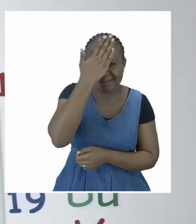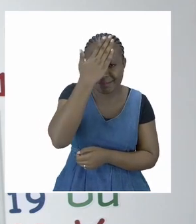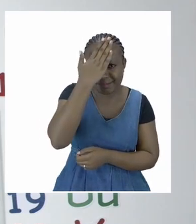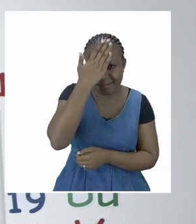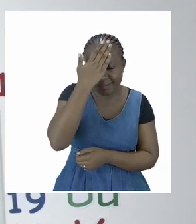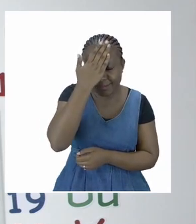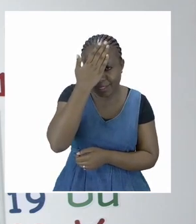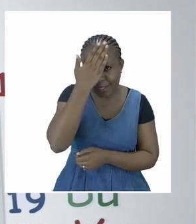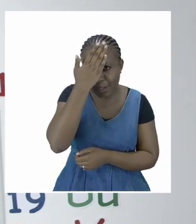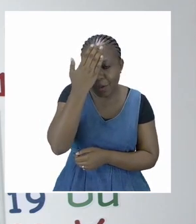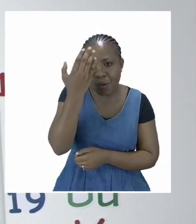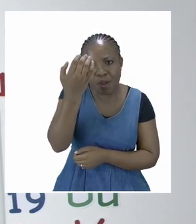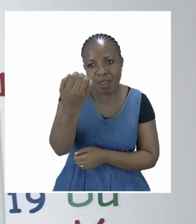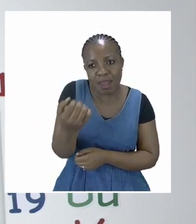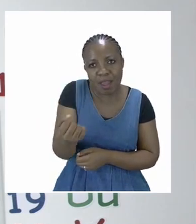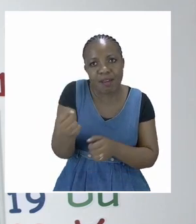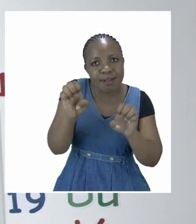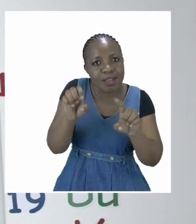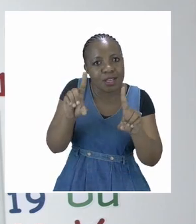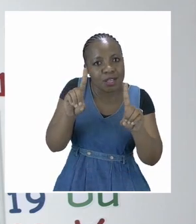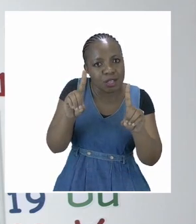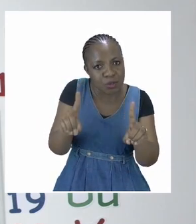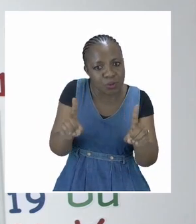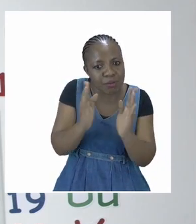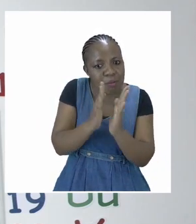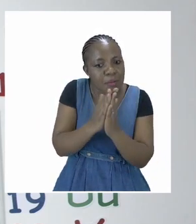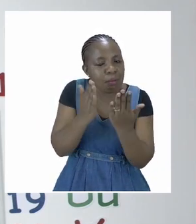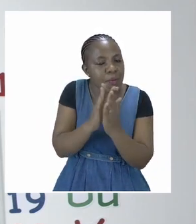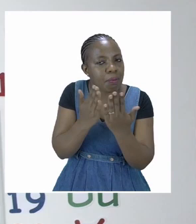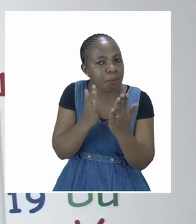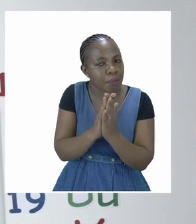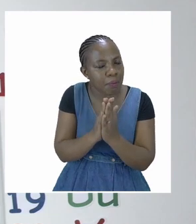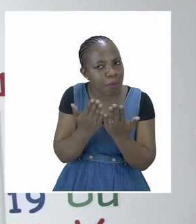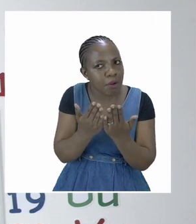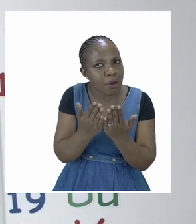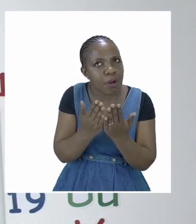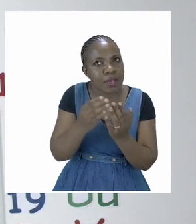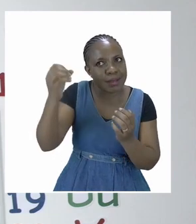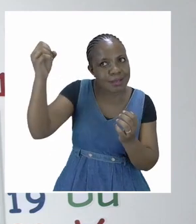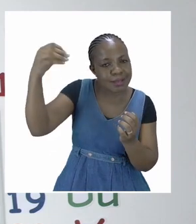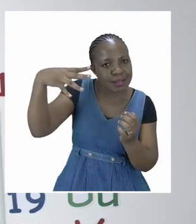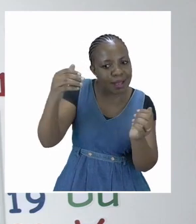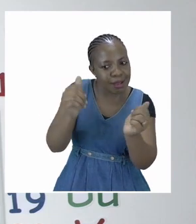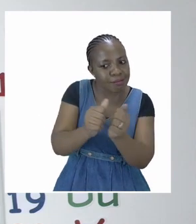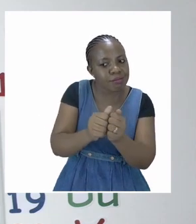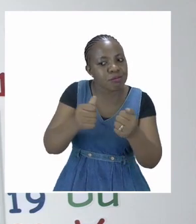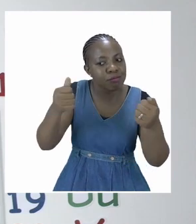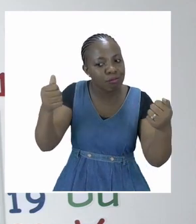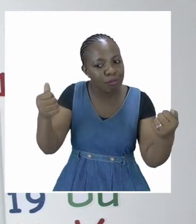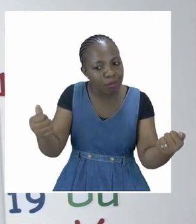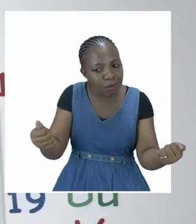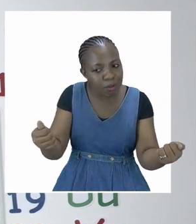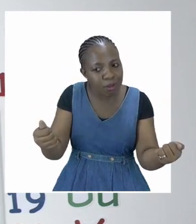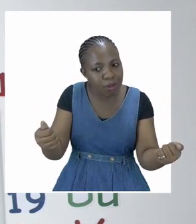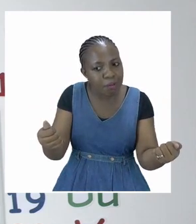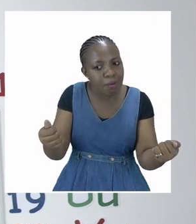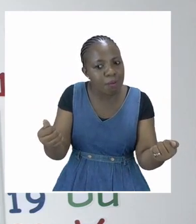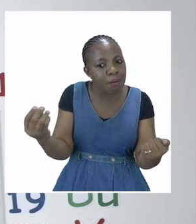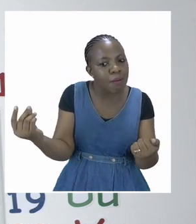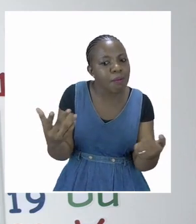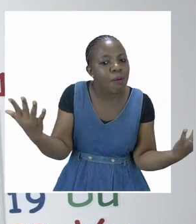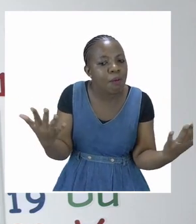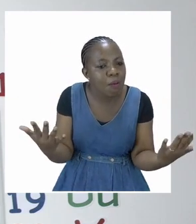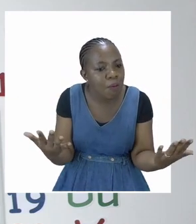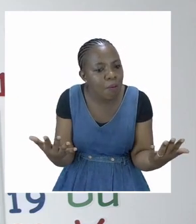booklet in our daily newspaper, street sales, or at your school every Monday